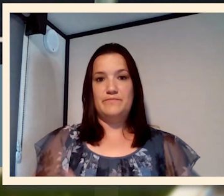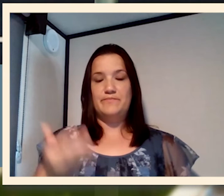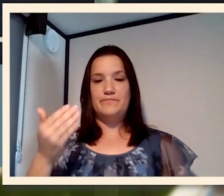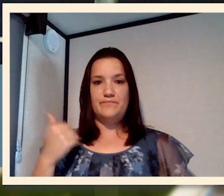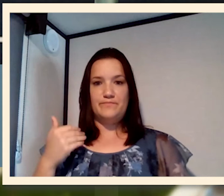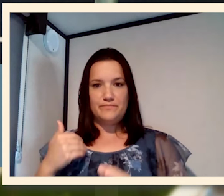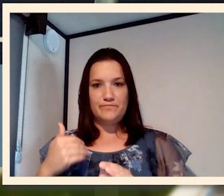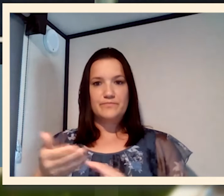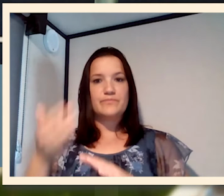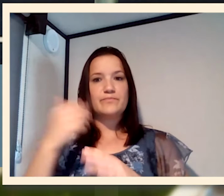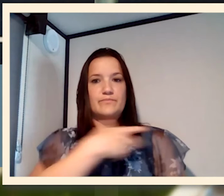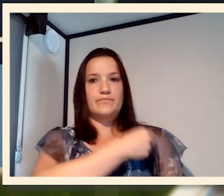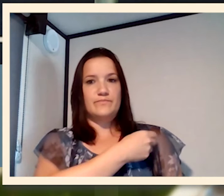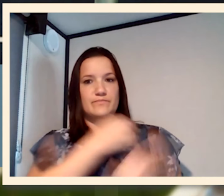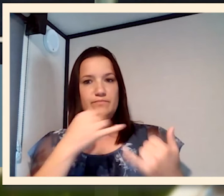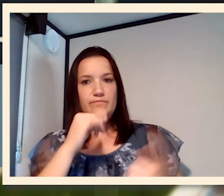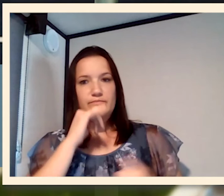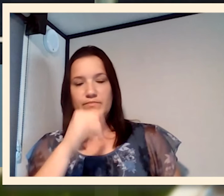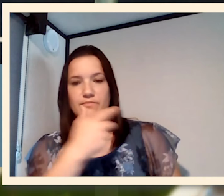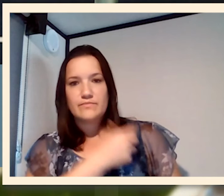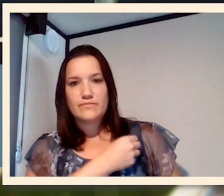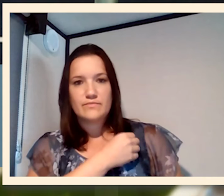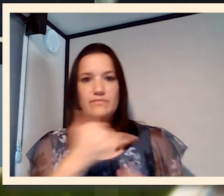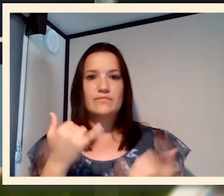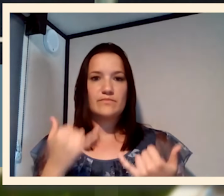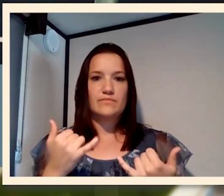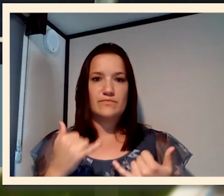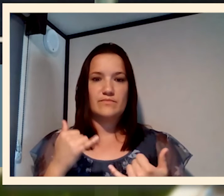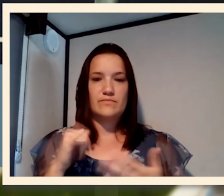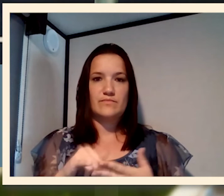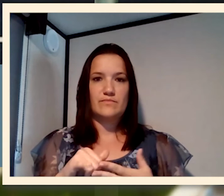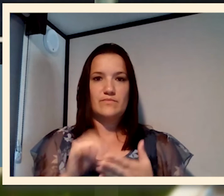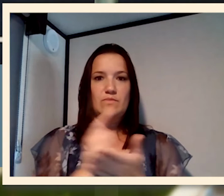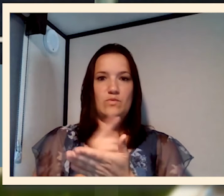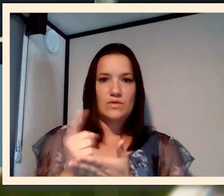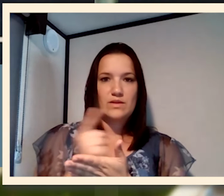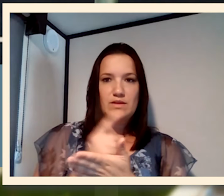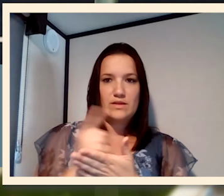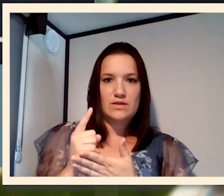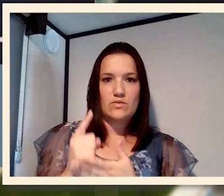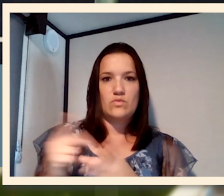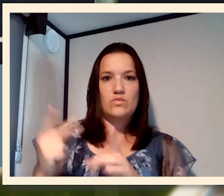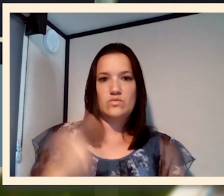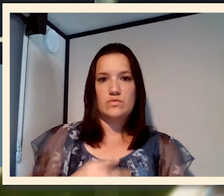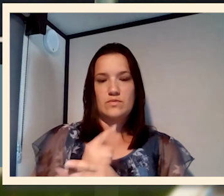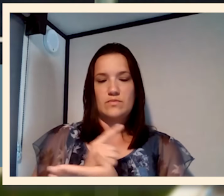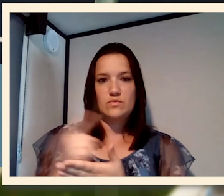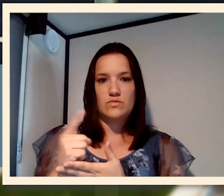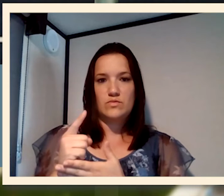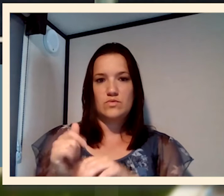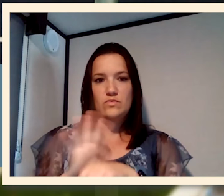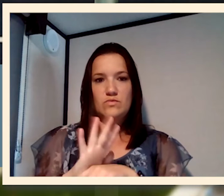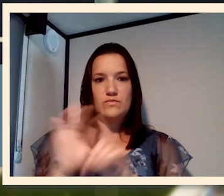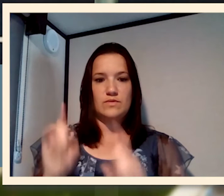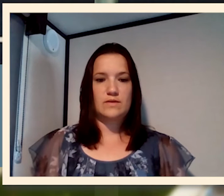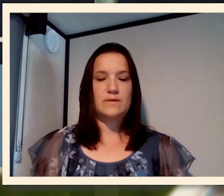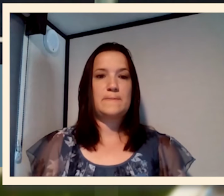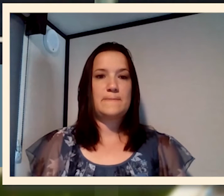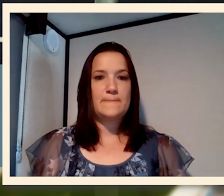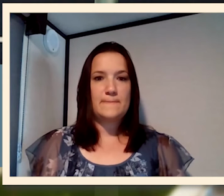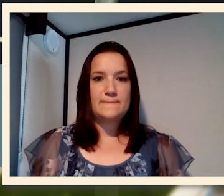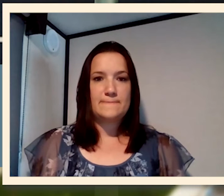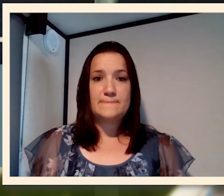66, and now those previously vaccinated but now unvaccinated employees now are subject to that weekly or twice a